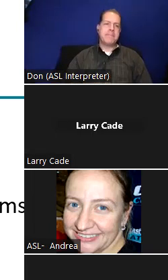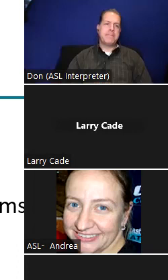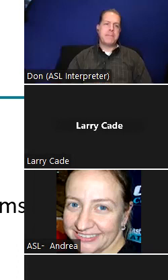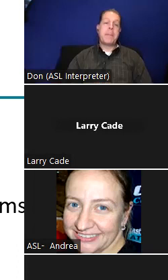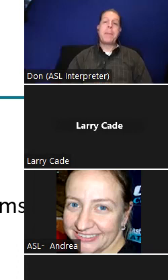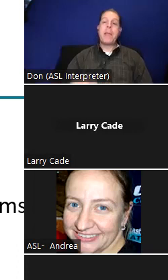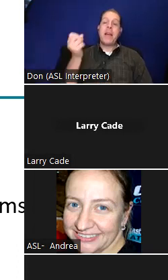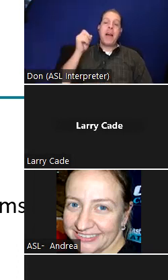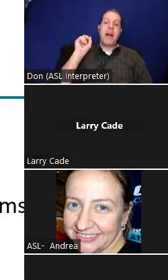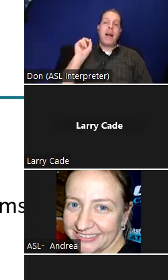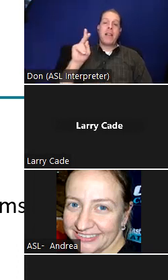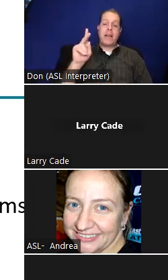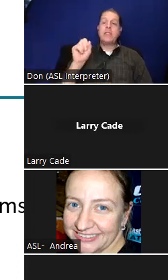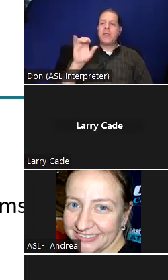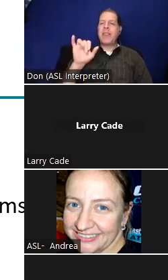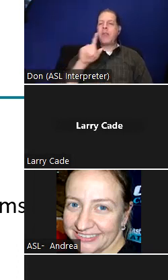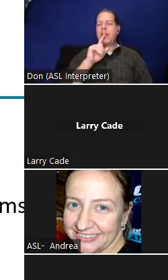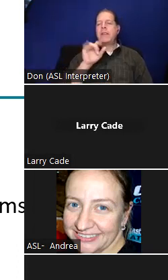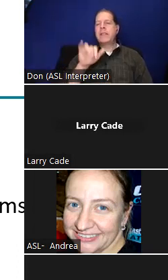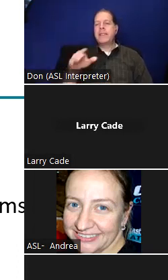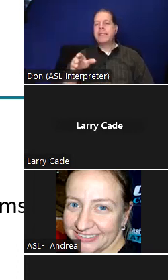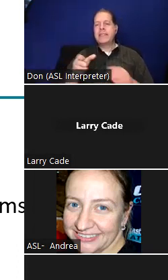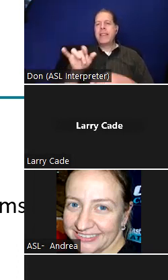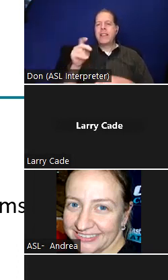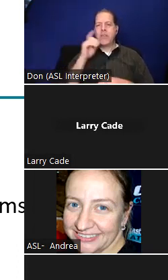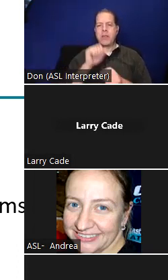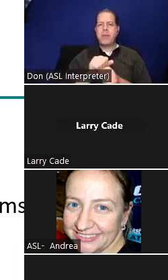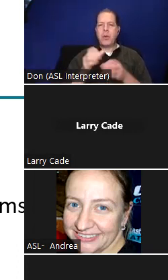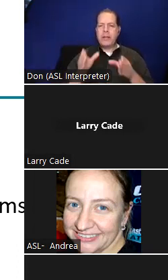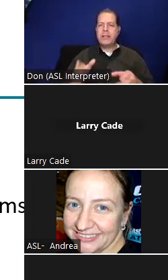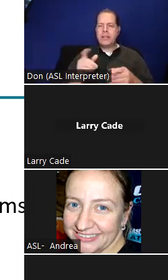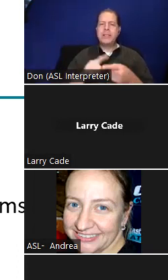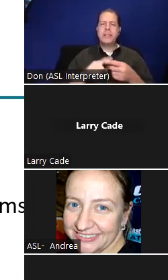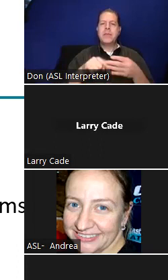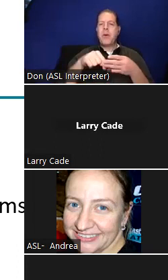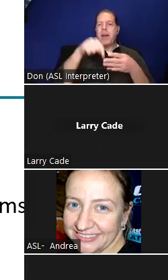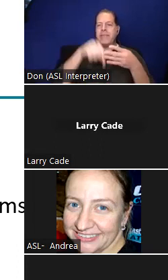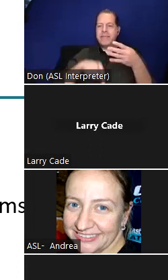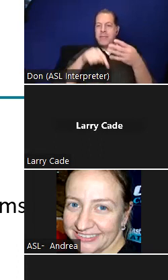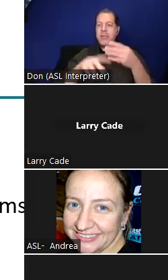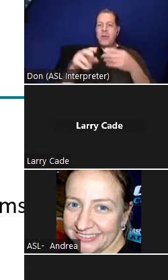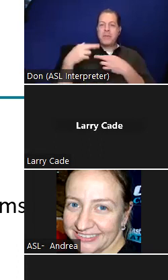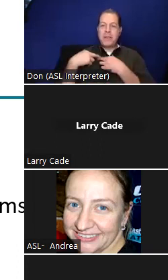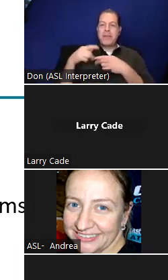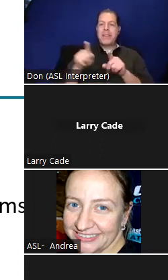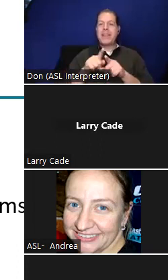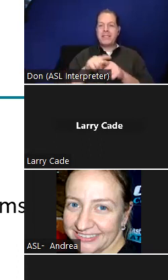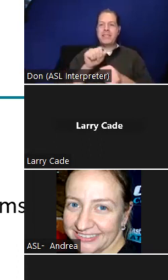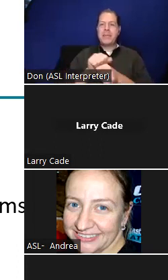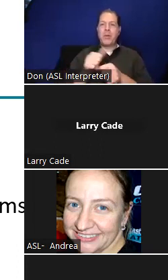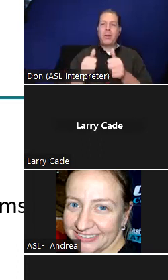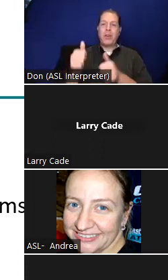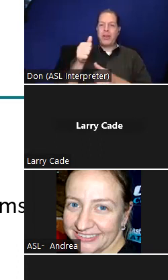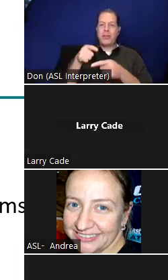All right, so that's really, your deadlines for your employees, and diving a bit more into your responsibilities as the employer during open